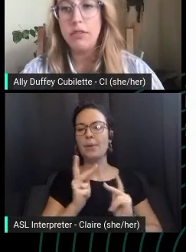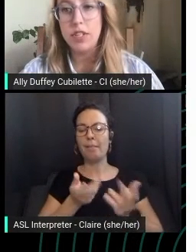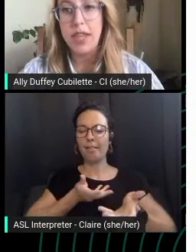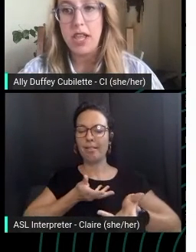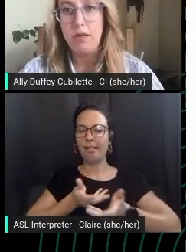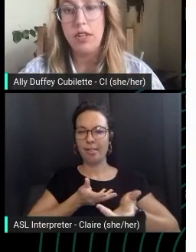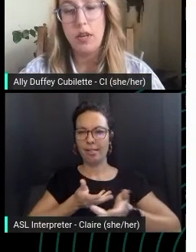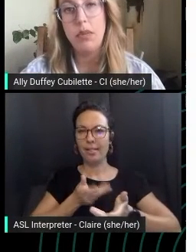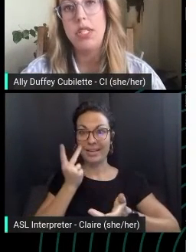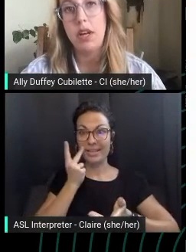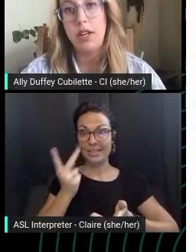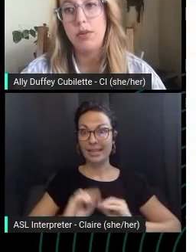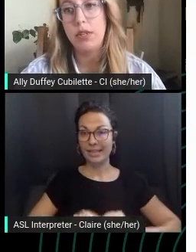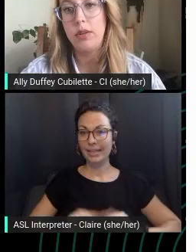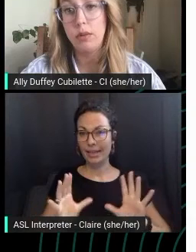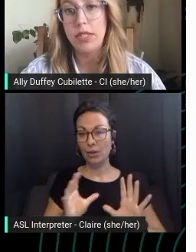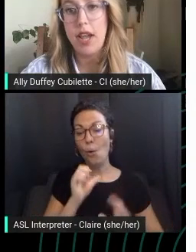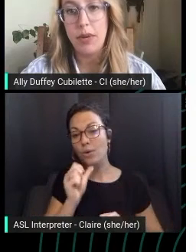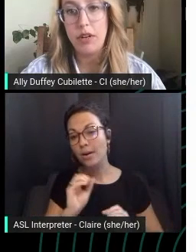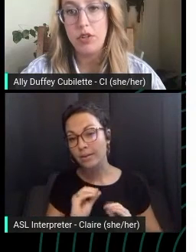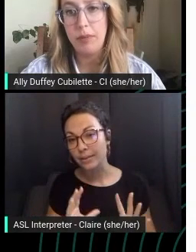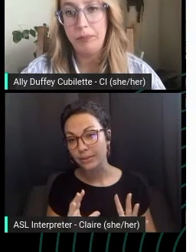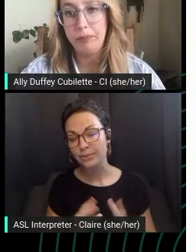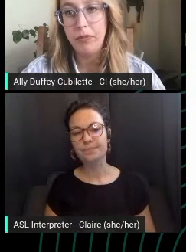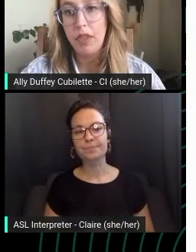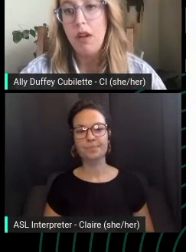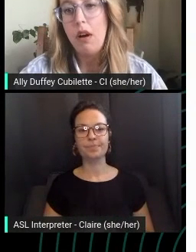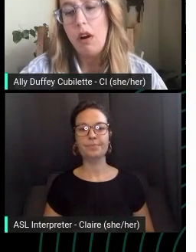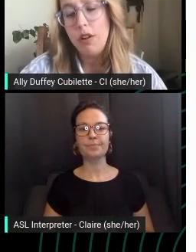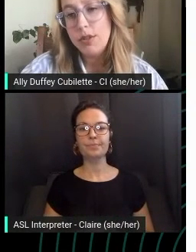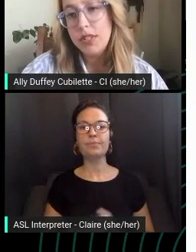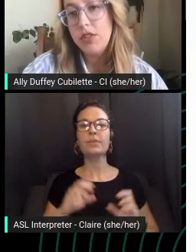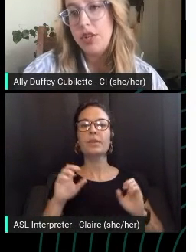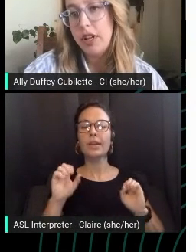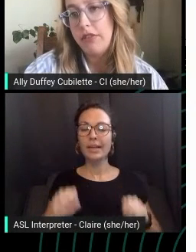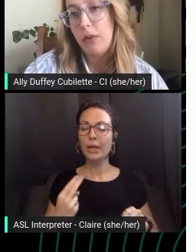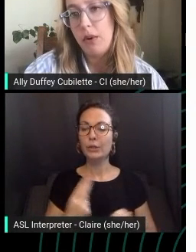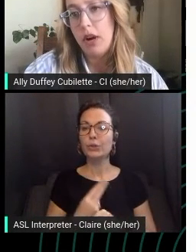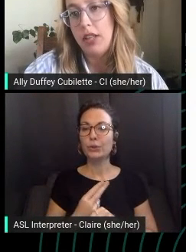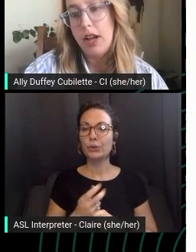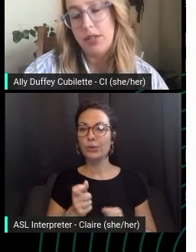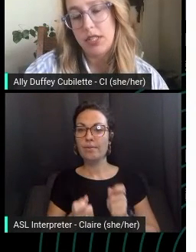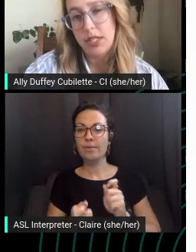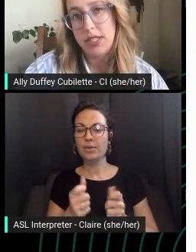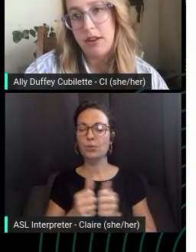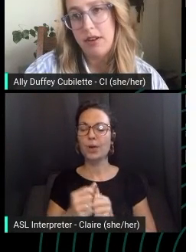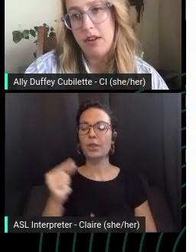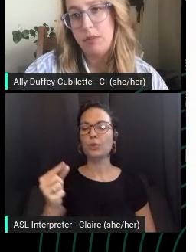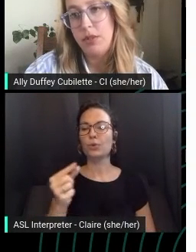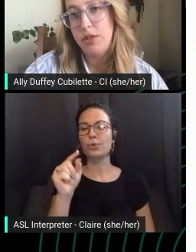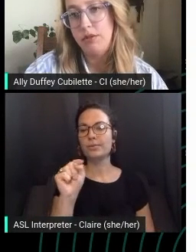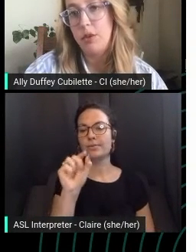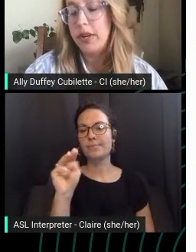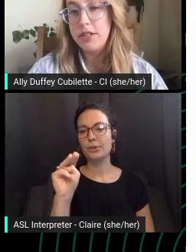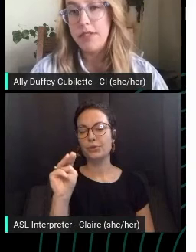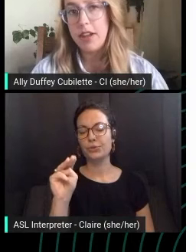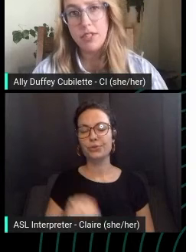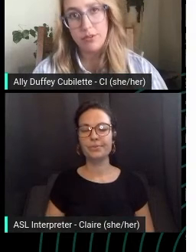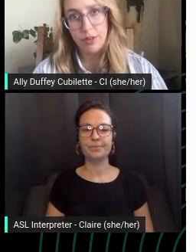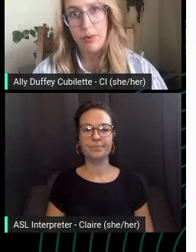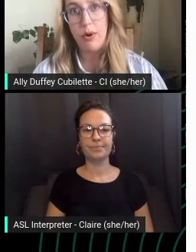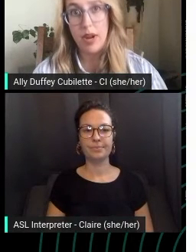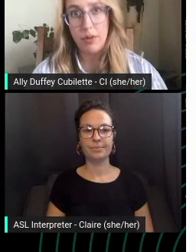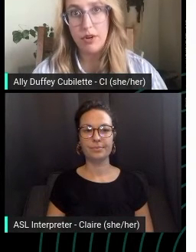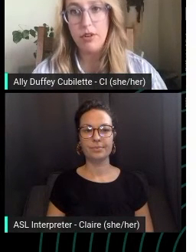Tracking all of this behavior can be done using Google Tag Manager. Also, since GA4 allows us to send up to